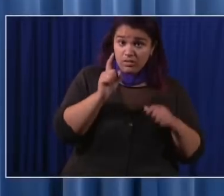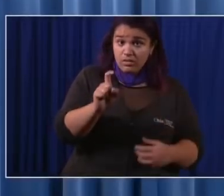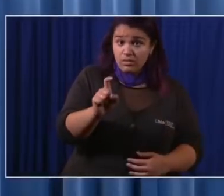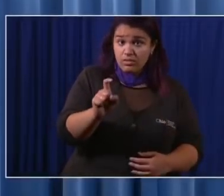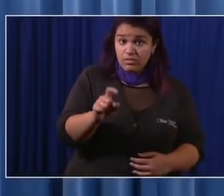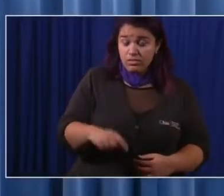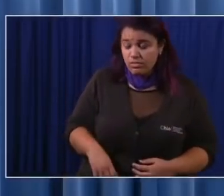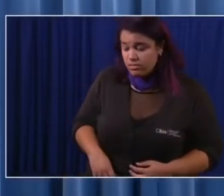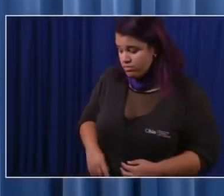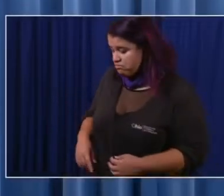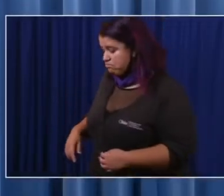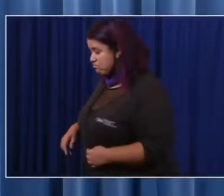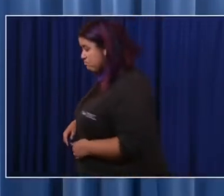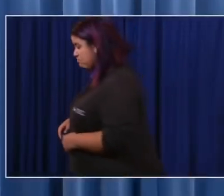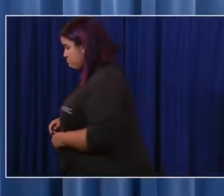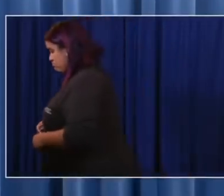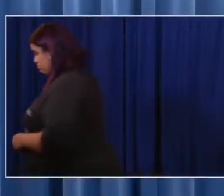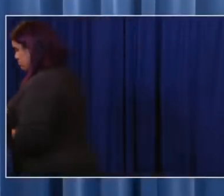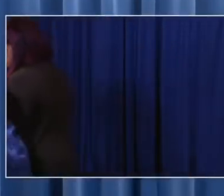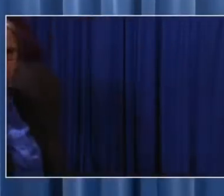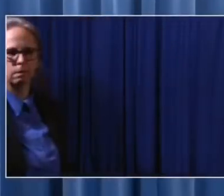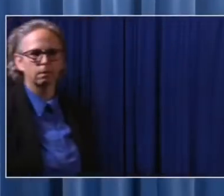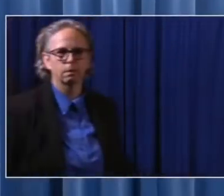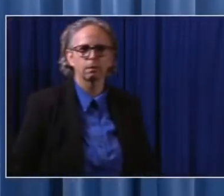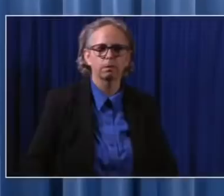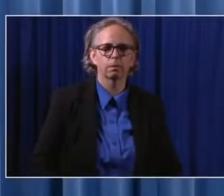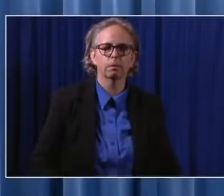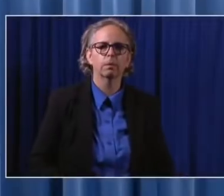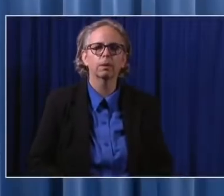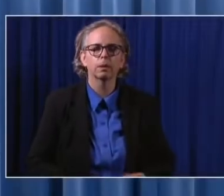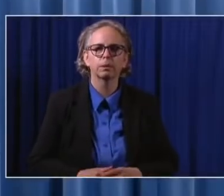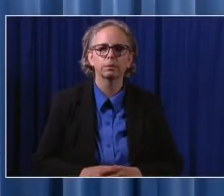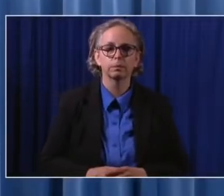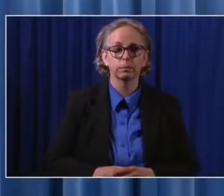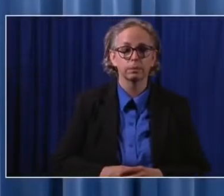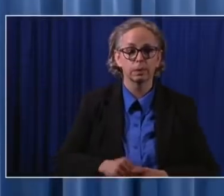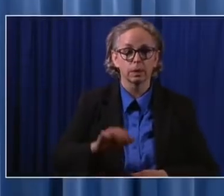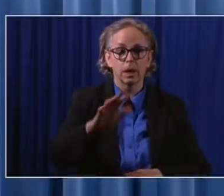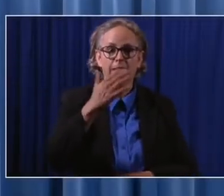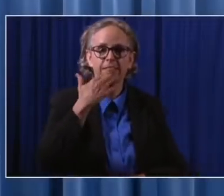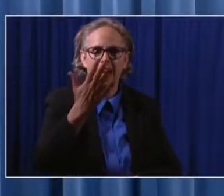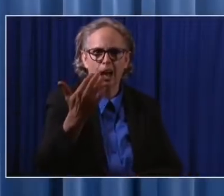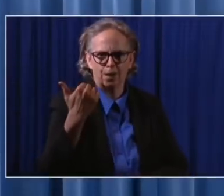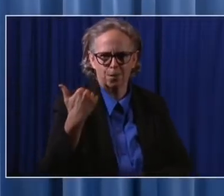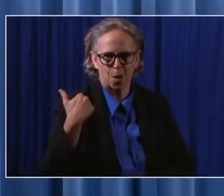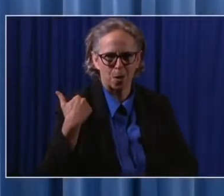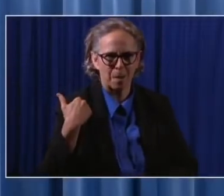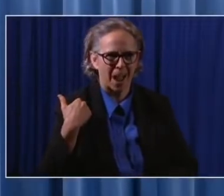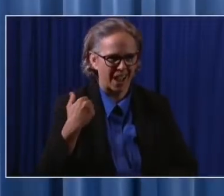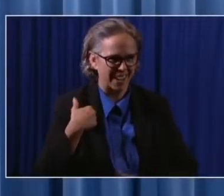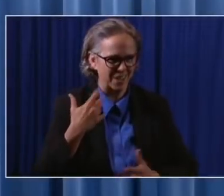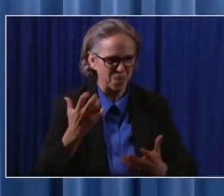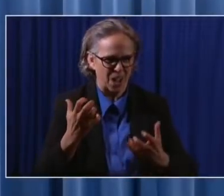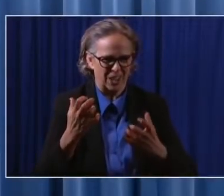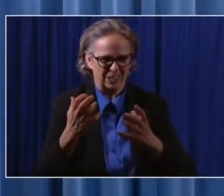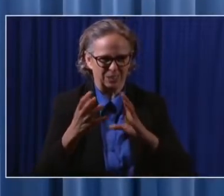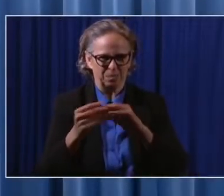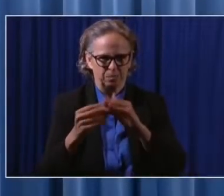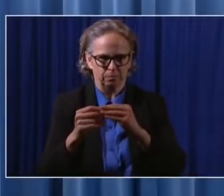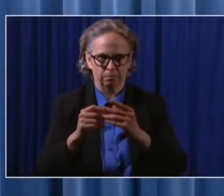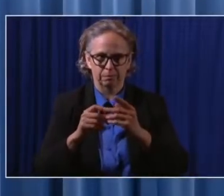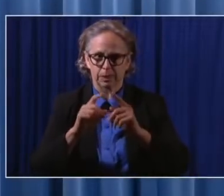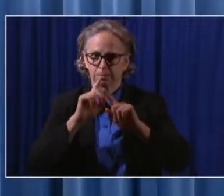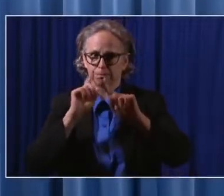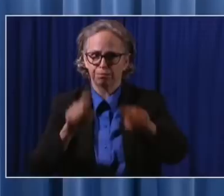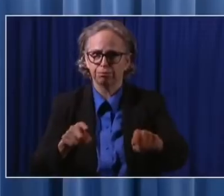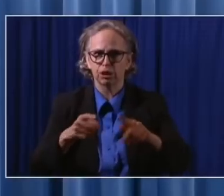You know, this, by the way, I didn't say it. Thank you for reminding me. This goes into effect tomorrow night at 6 p.m.